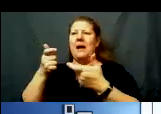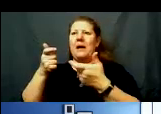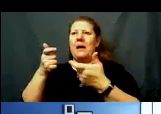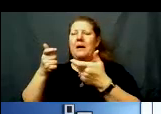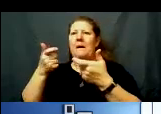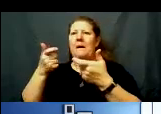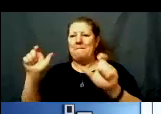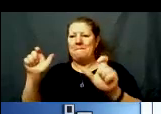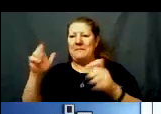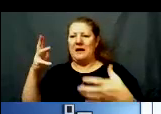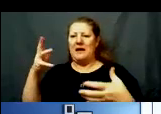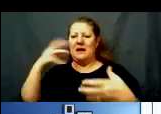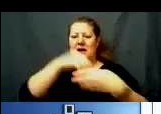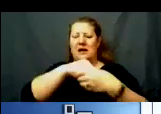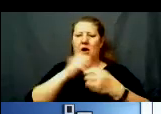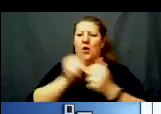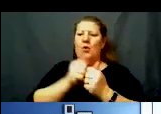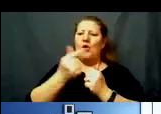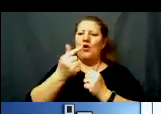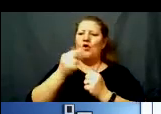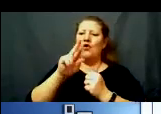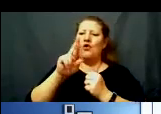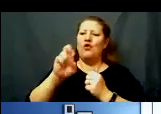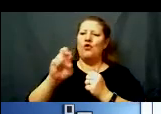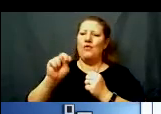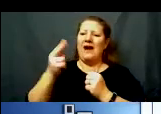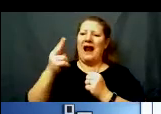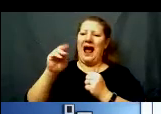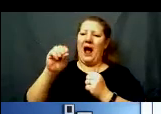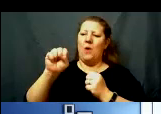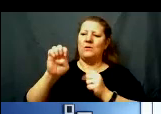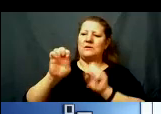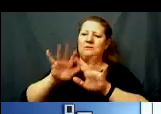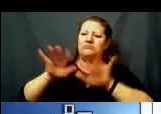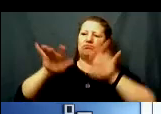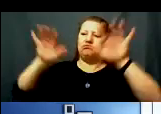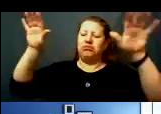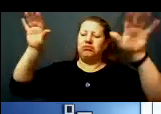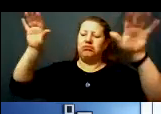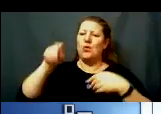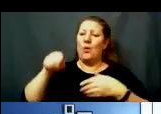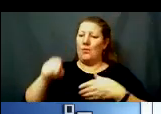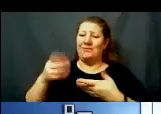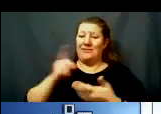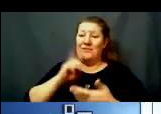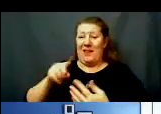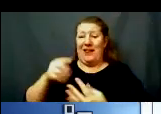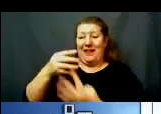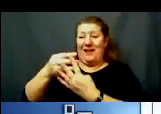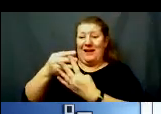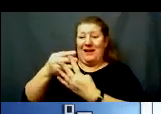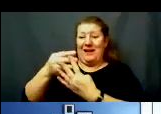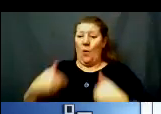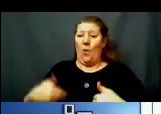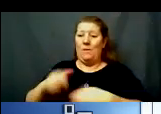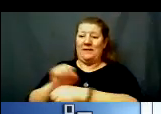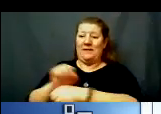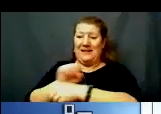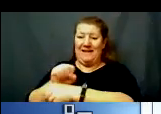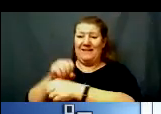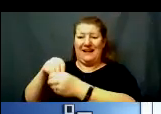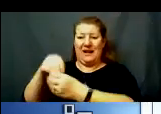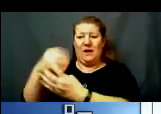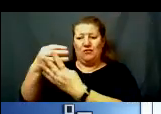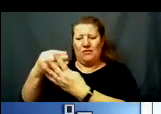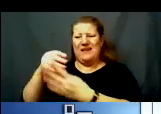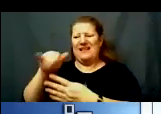significant contributor to greenhouse gas emissions. So at every level, human enslavement in the form of the prison system is a